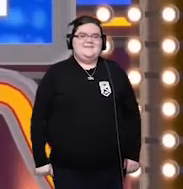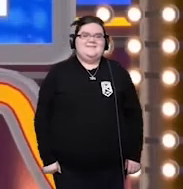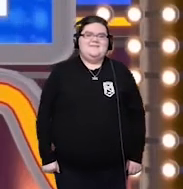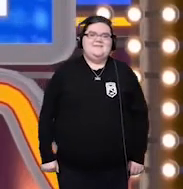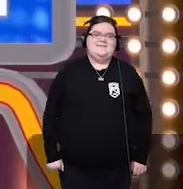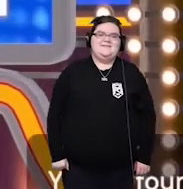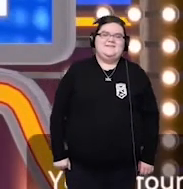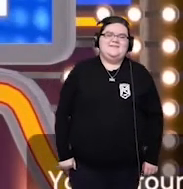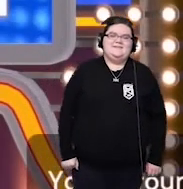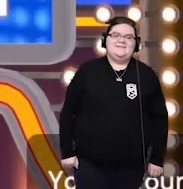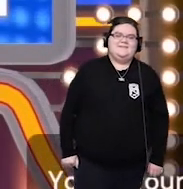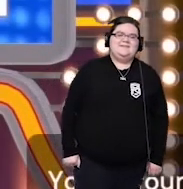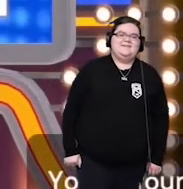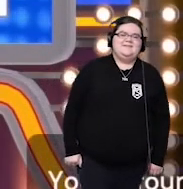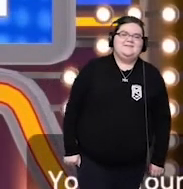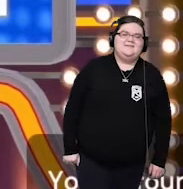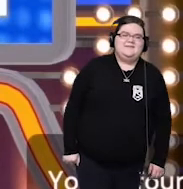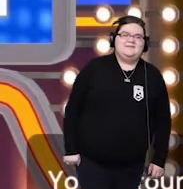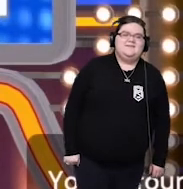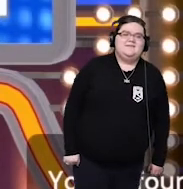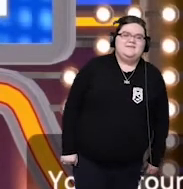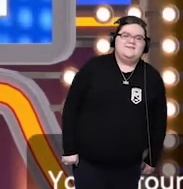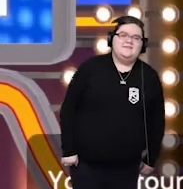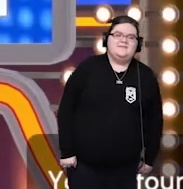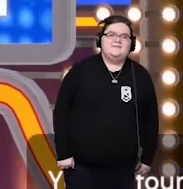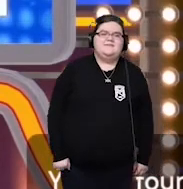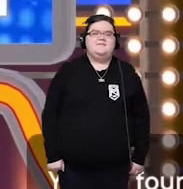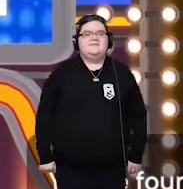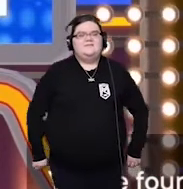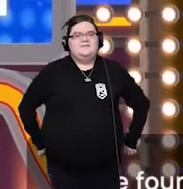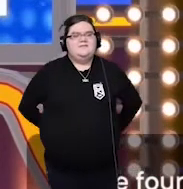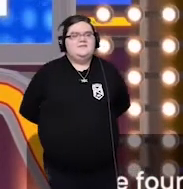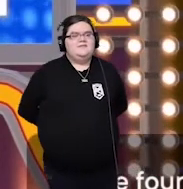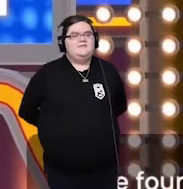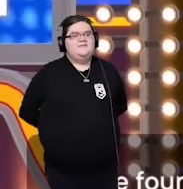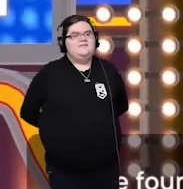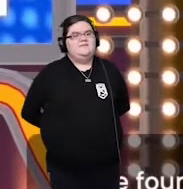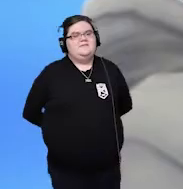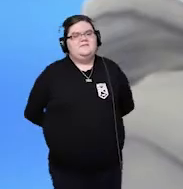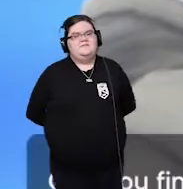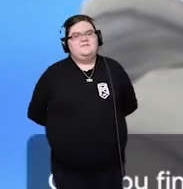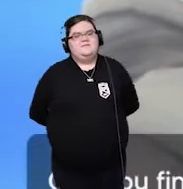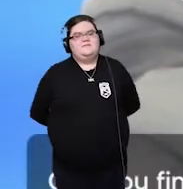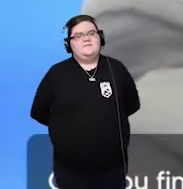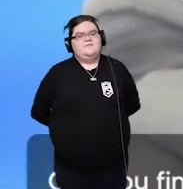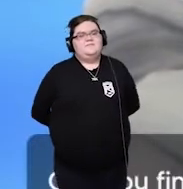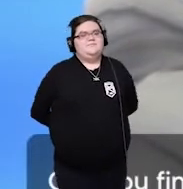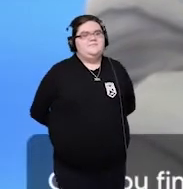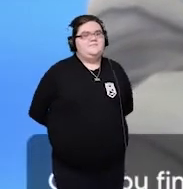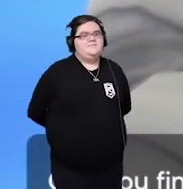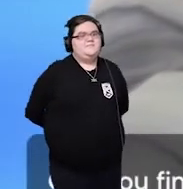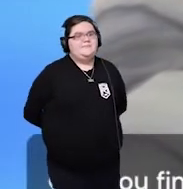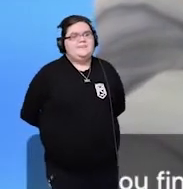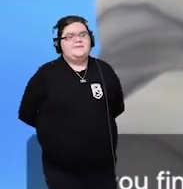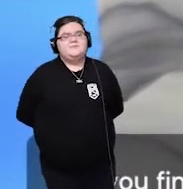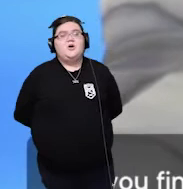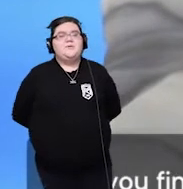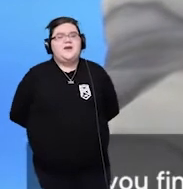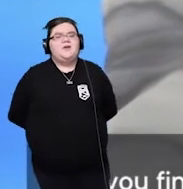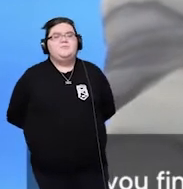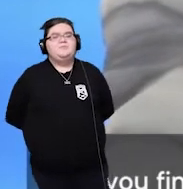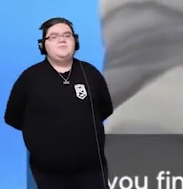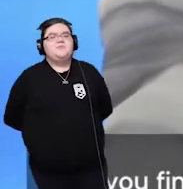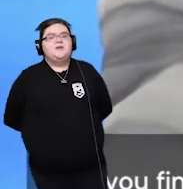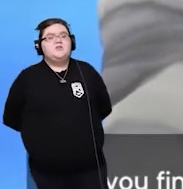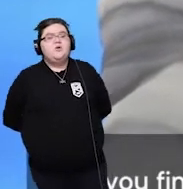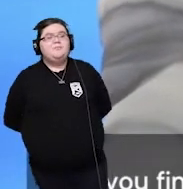Guys, listen. You found a they got number three, which means we get a guest to get number 201. Piano. Or piano or guitar? No,